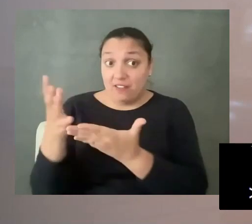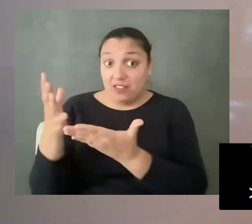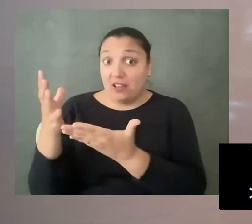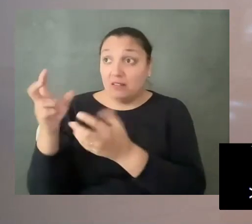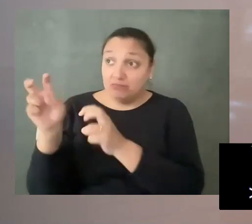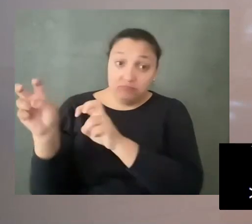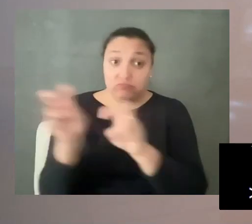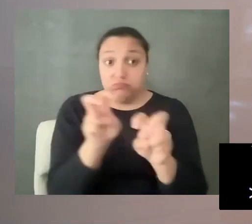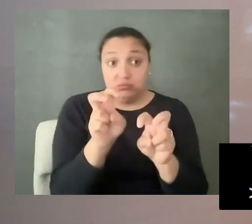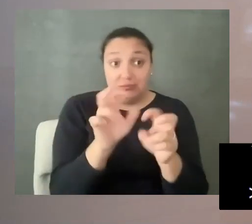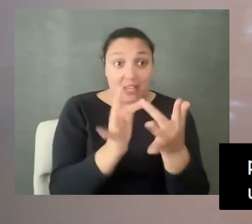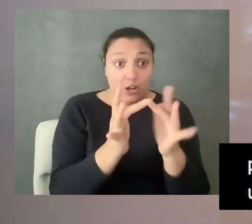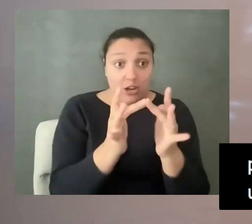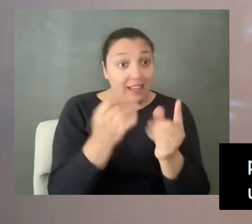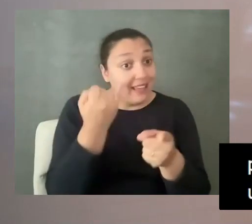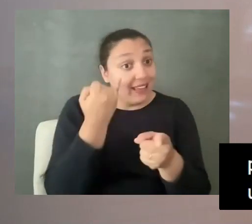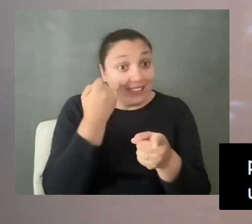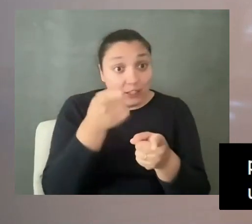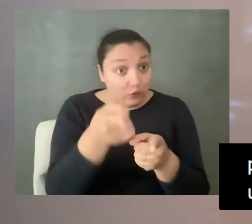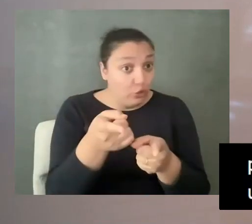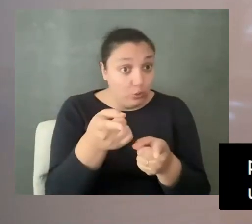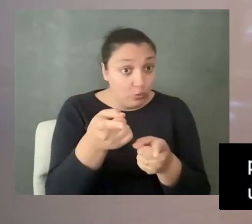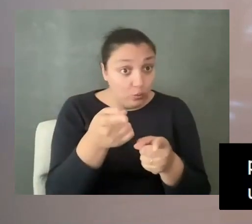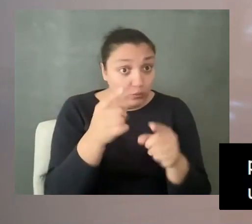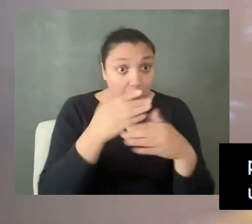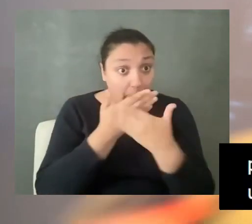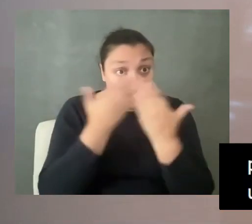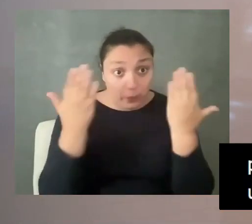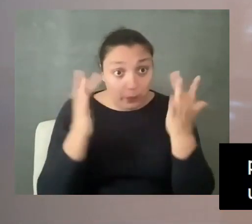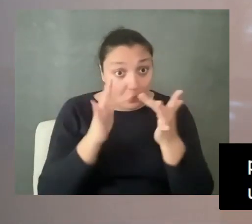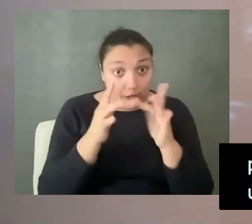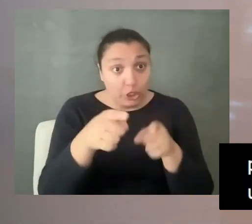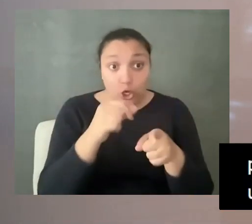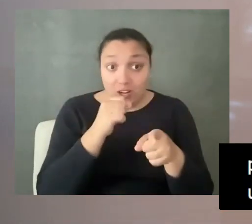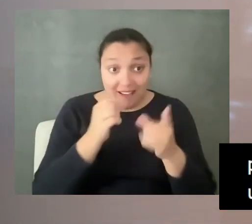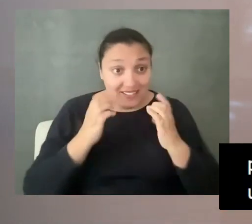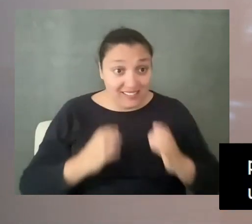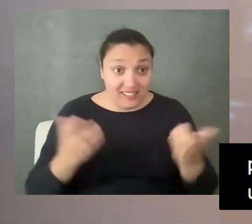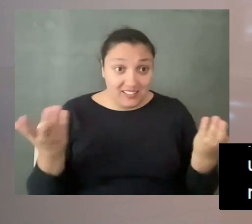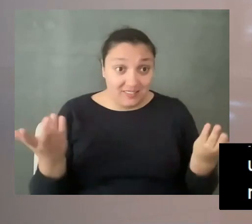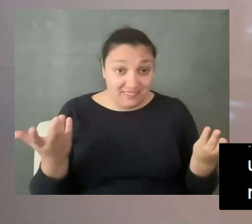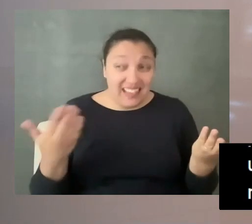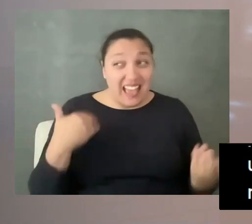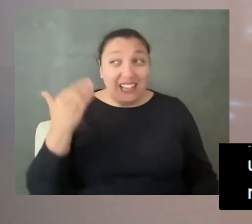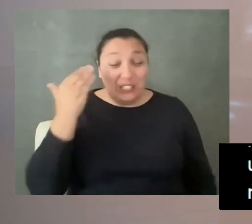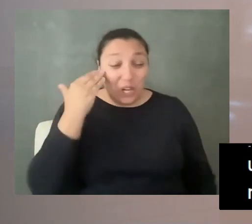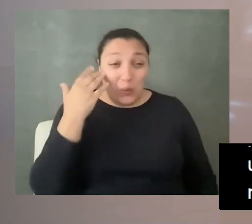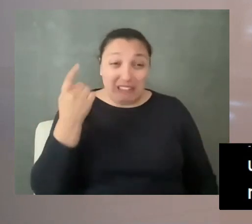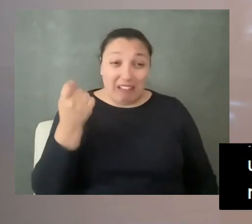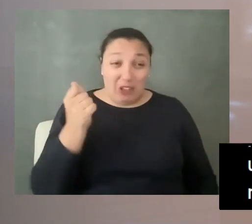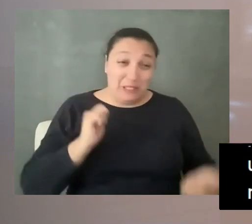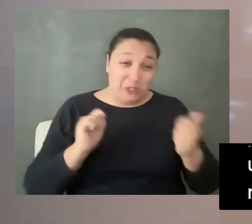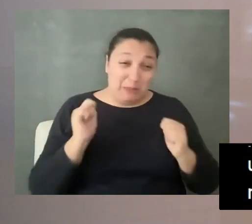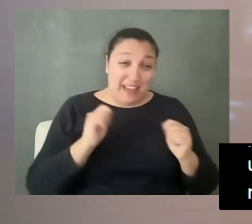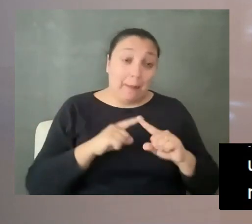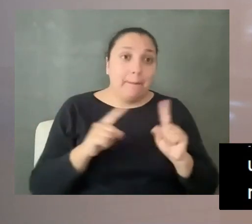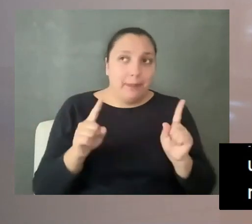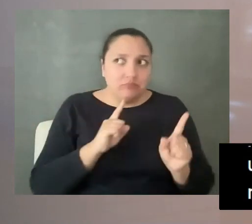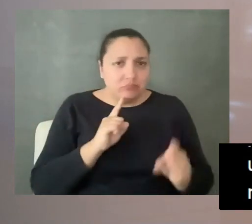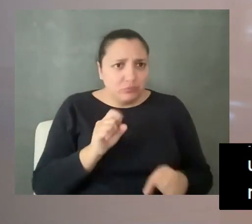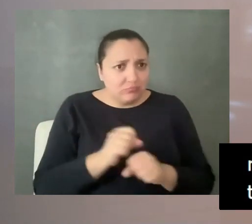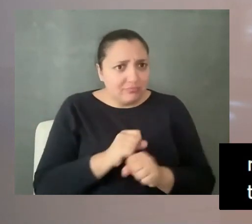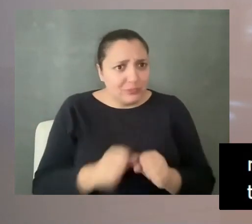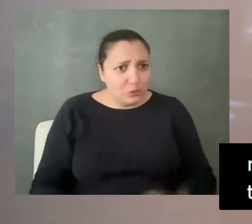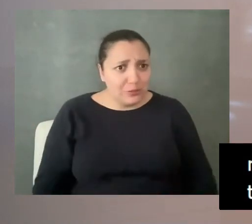If you don't have the internet, you're no longer a citizen. I know that's very dramatic, but it's sort of true. You know, I mean, it's like if you're gonna have to